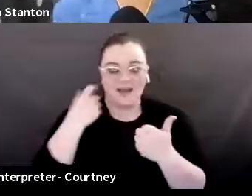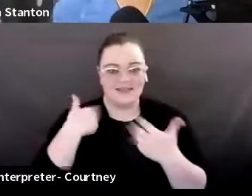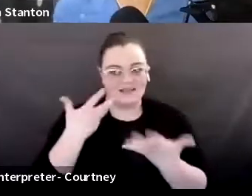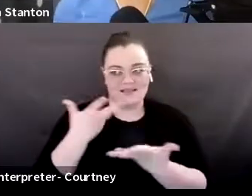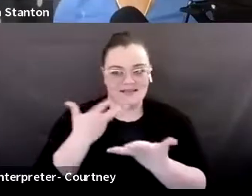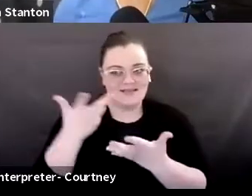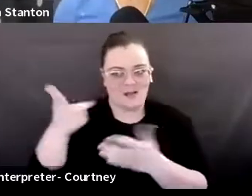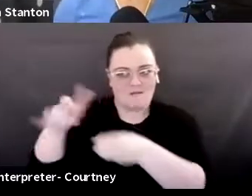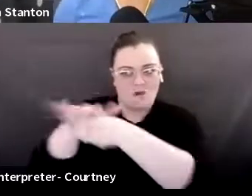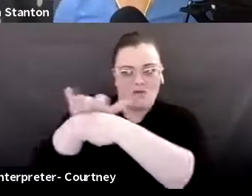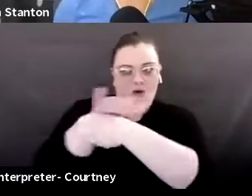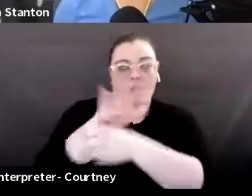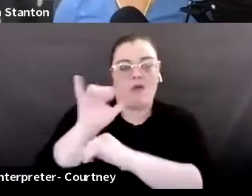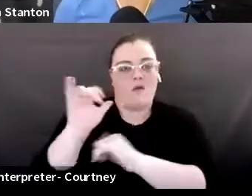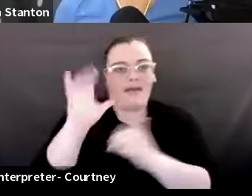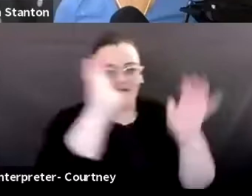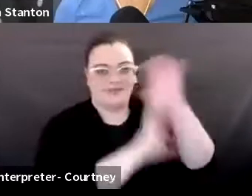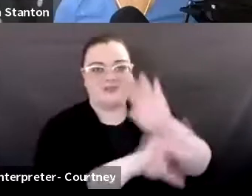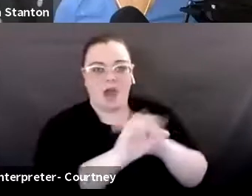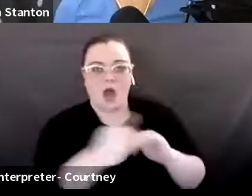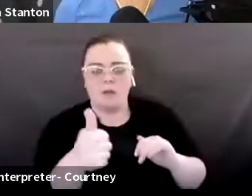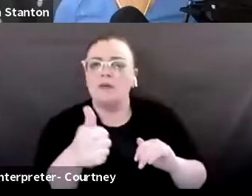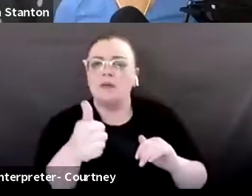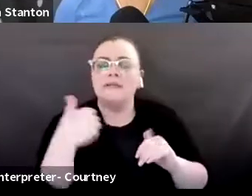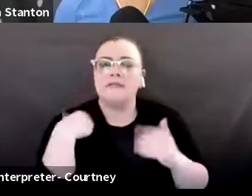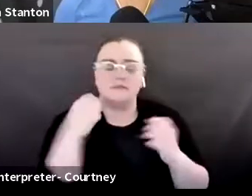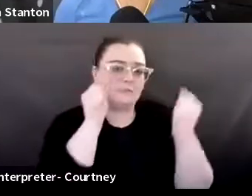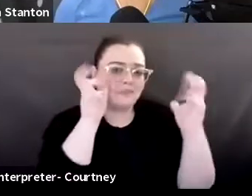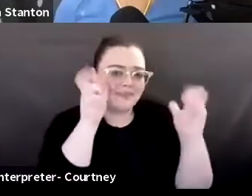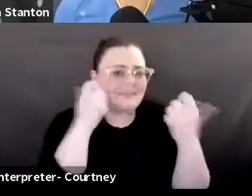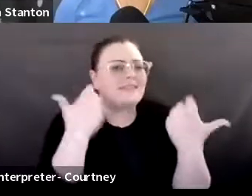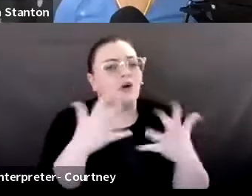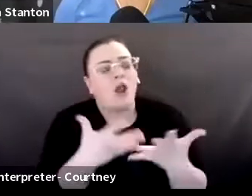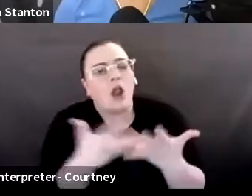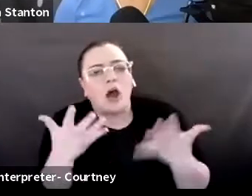and we still have a long way to go, but